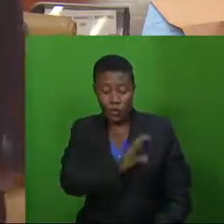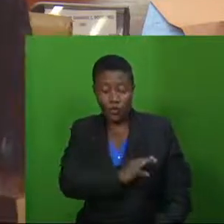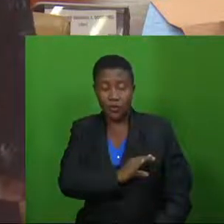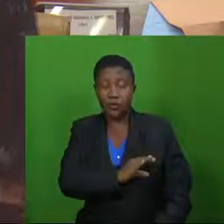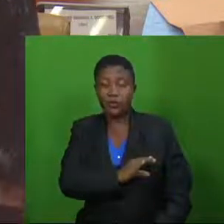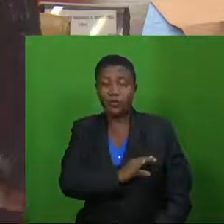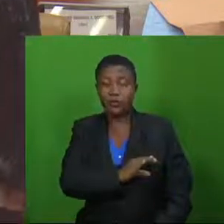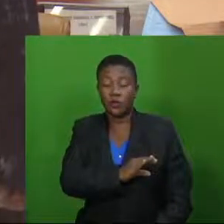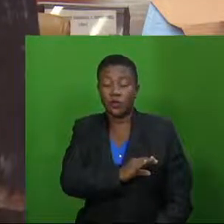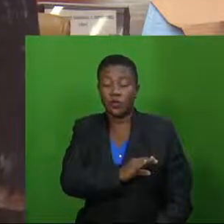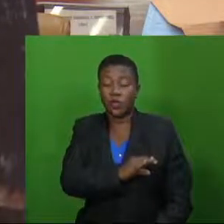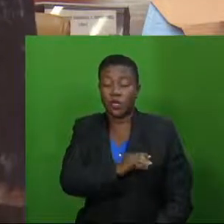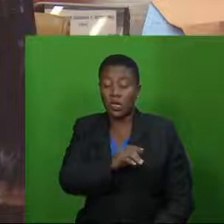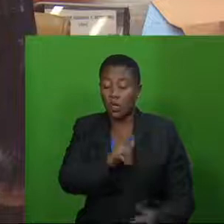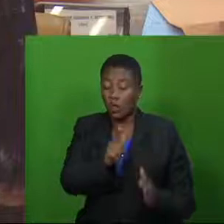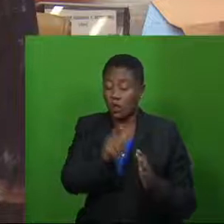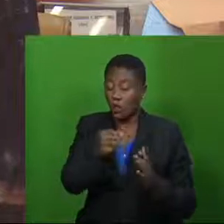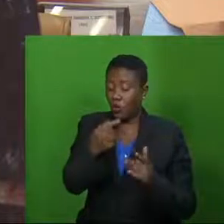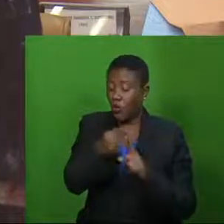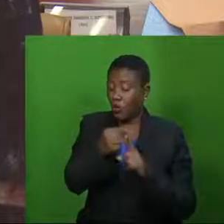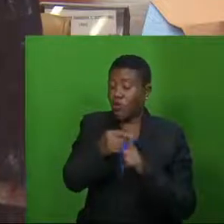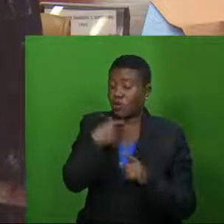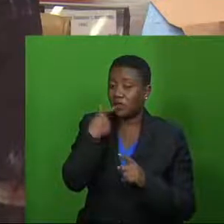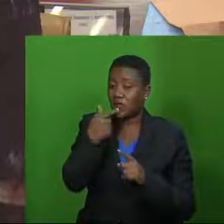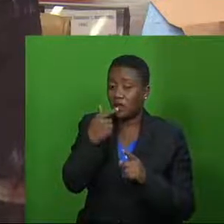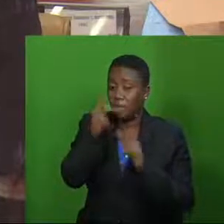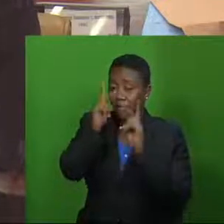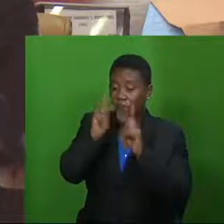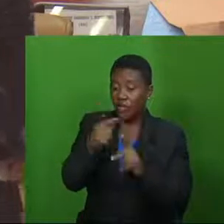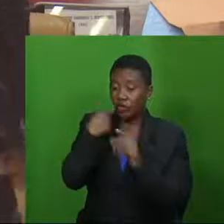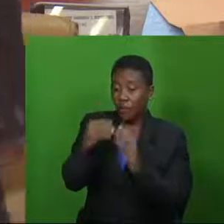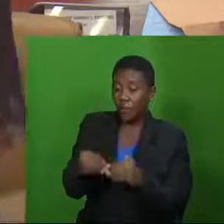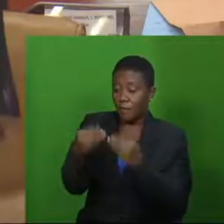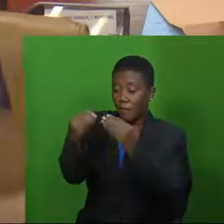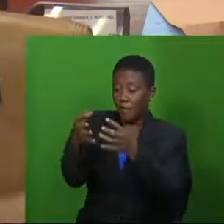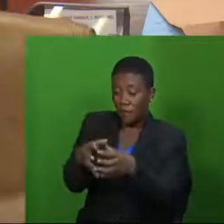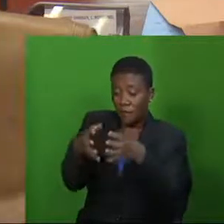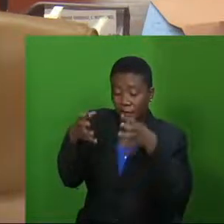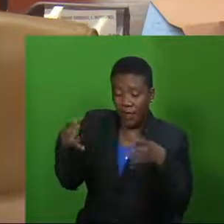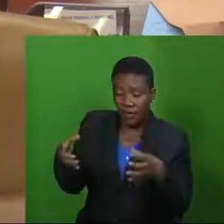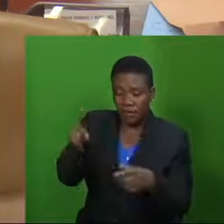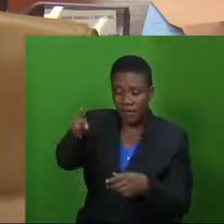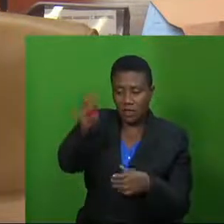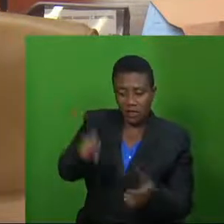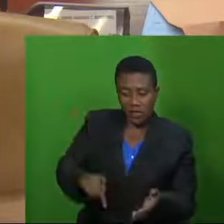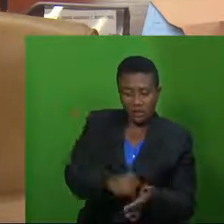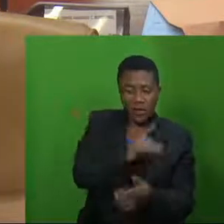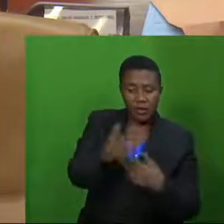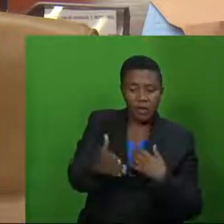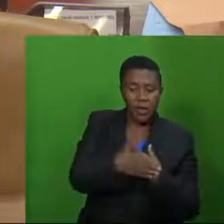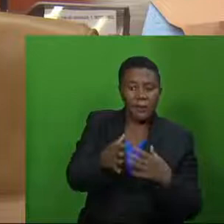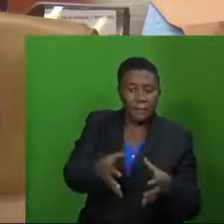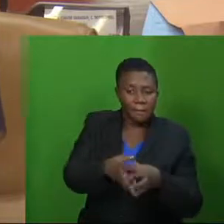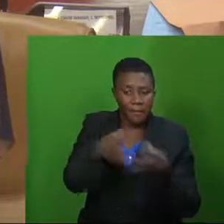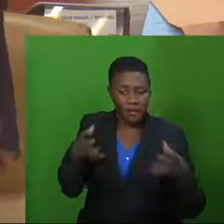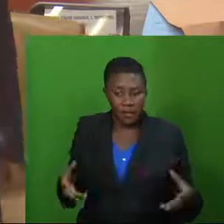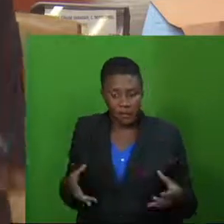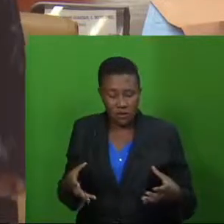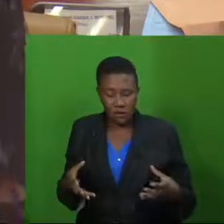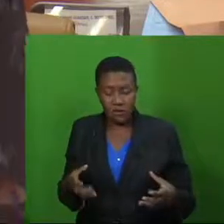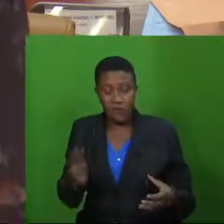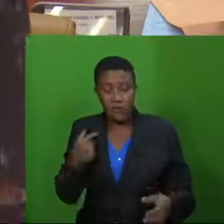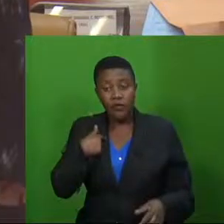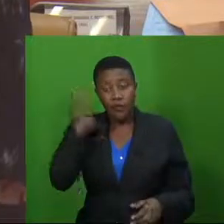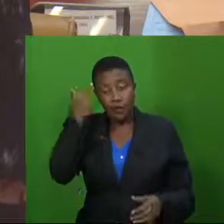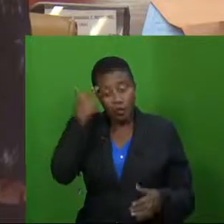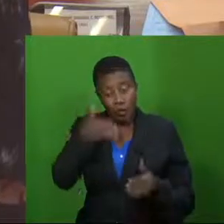to whom much is given, much is expected. We should not just make you members of the committee, but I know the leader